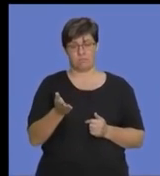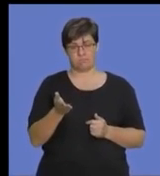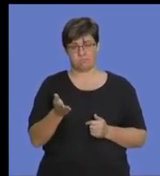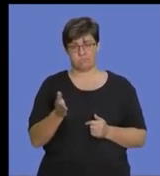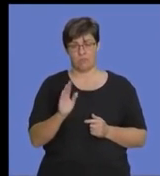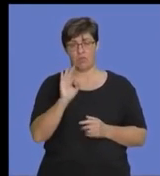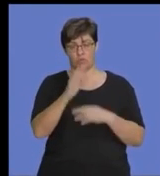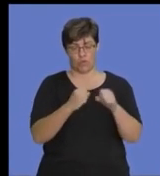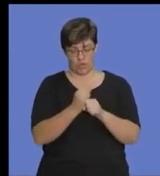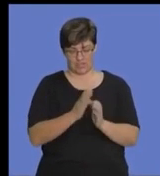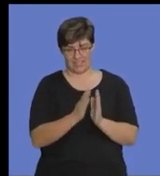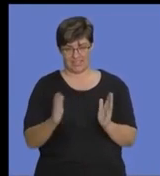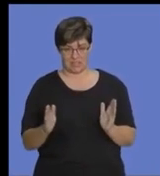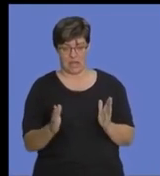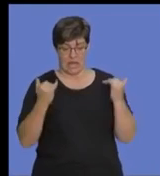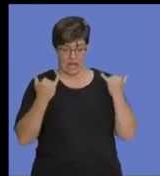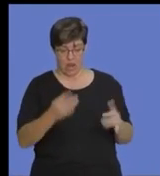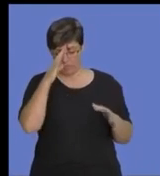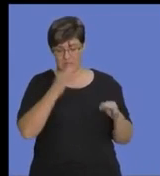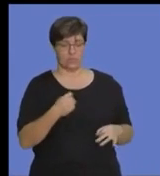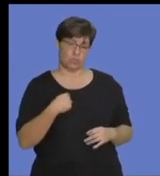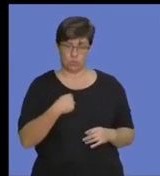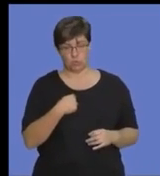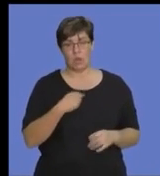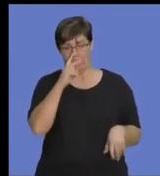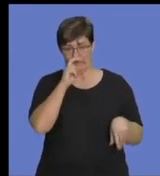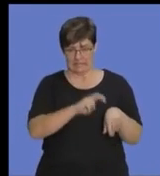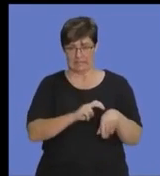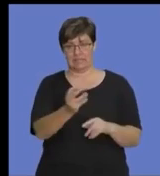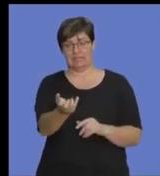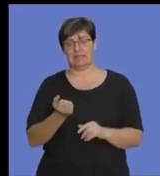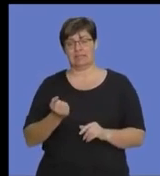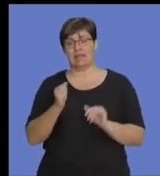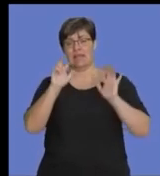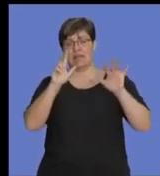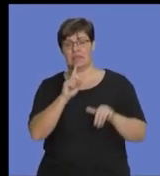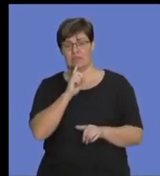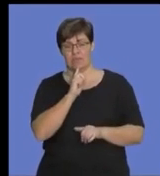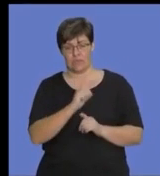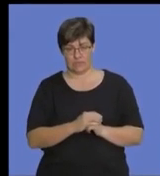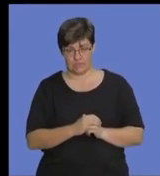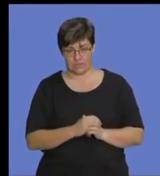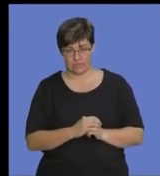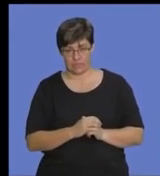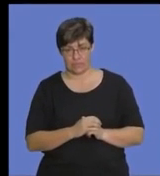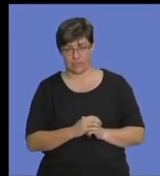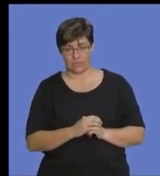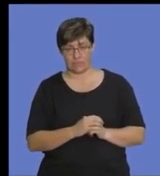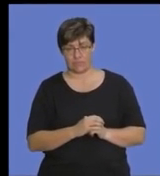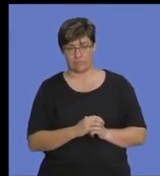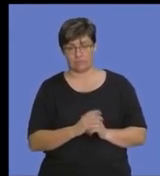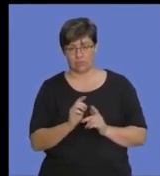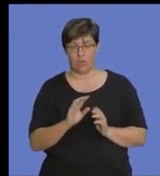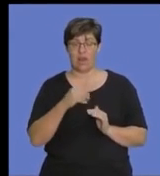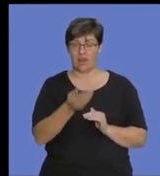much she then had after 3 years. She then decided to do what? To withdraw the